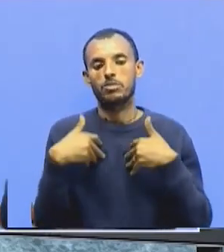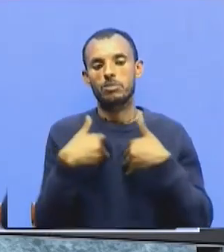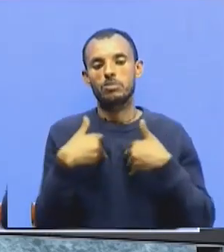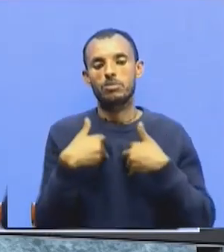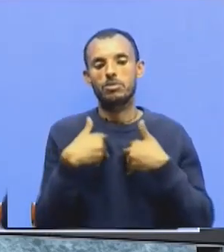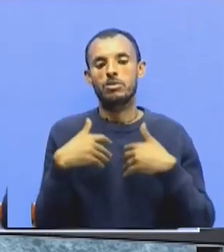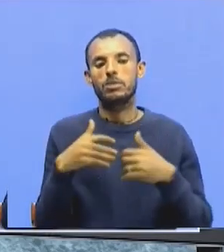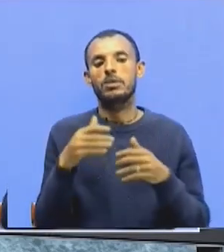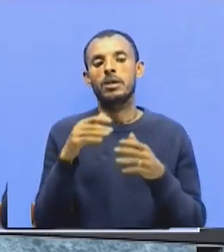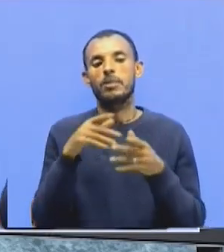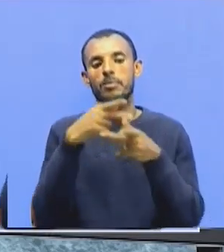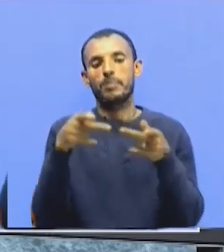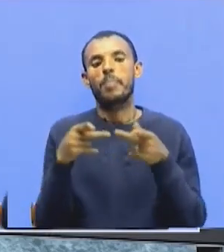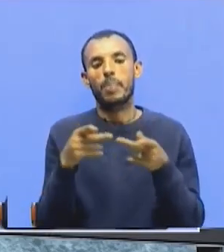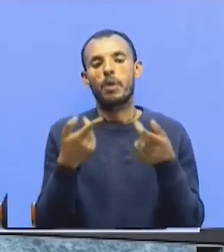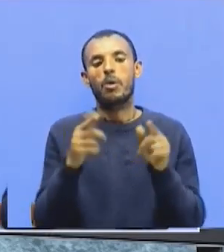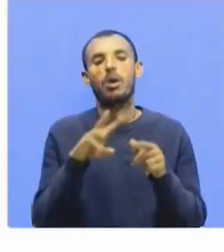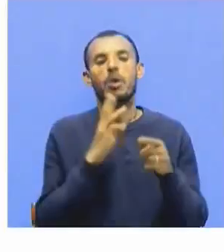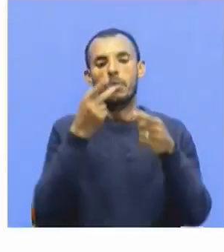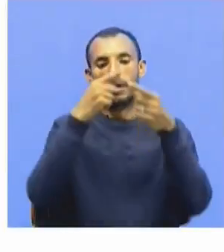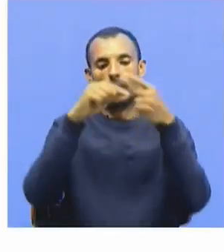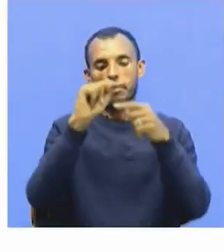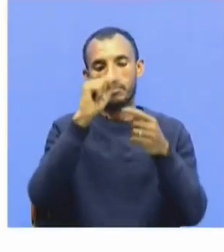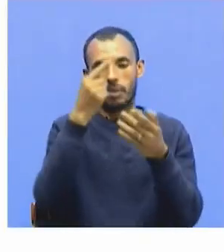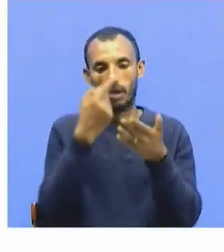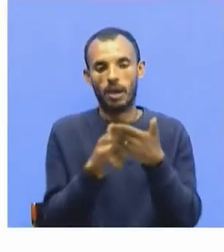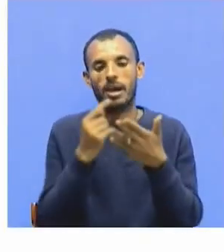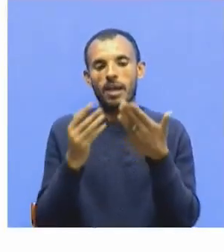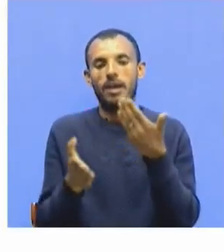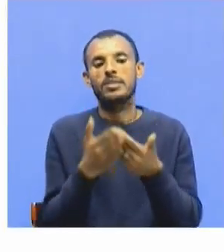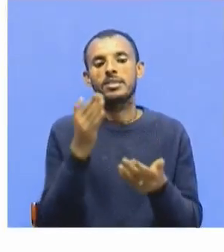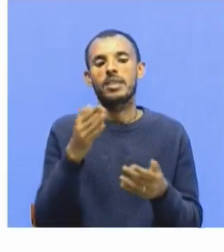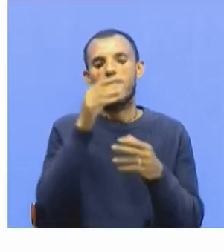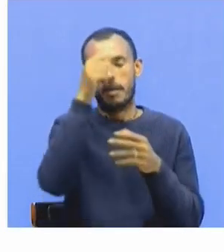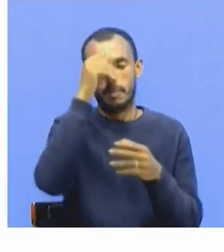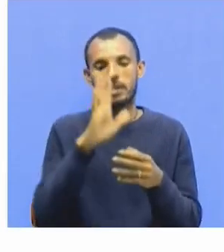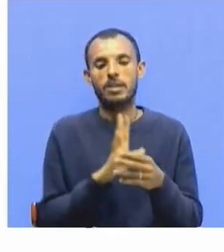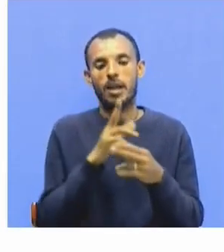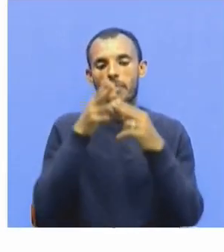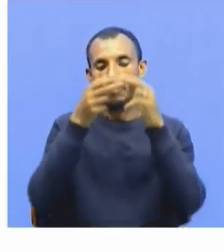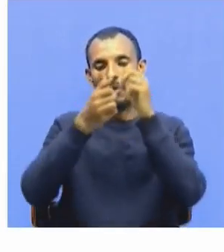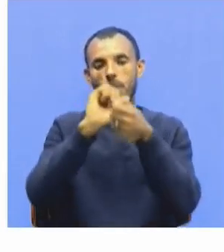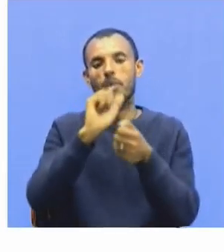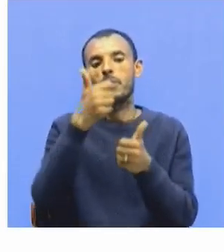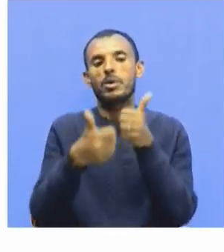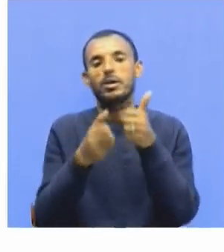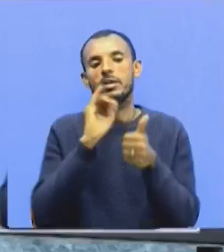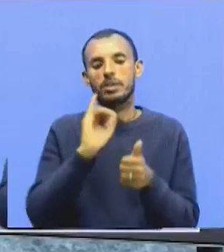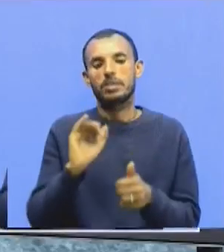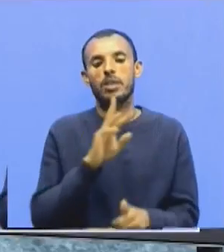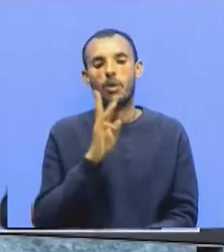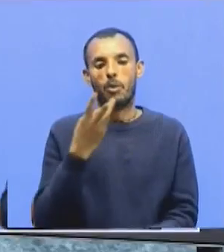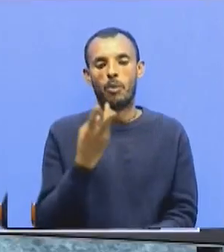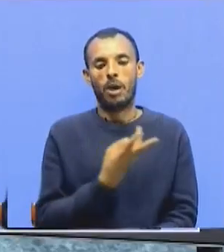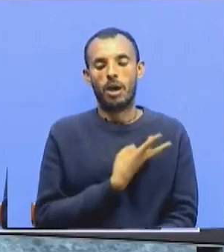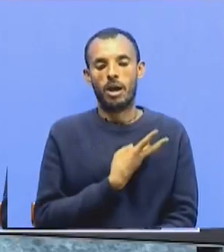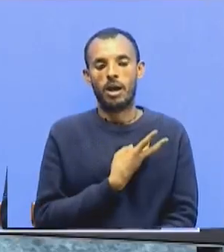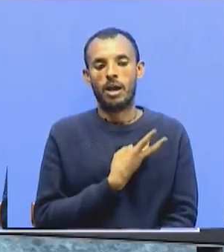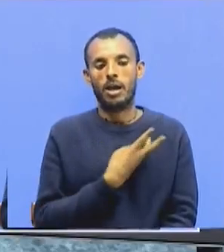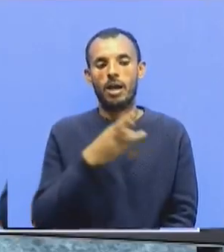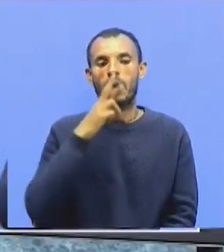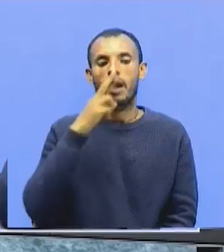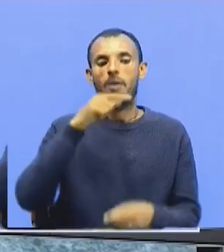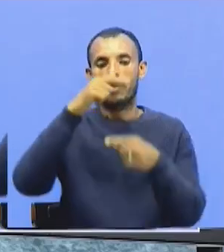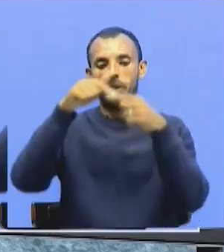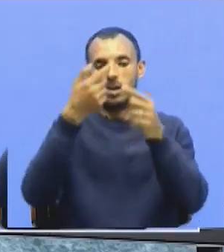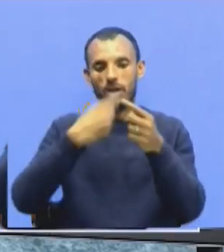the zoo. So when we come to here easily, here is personal pronoun, which is we. Here is we are